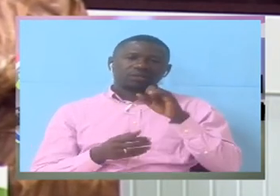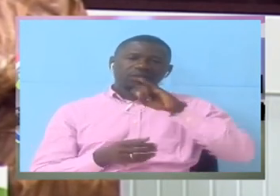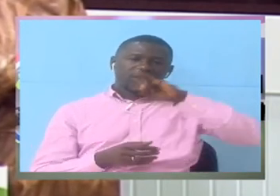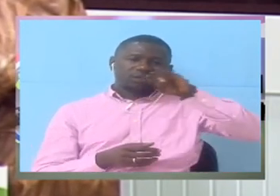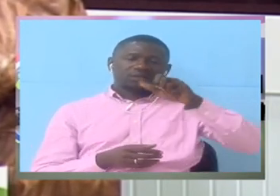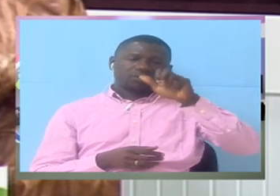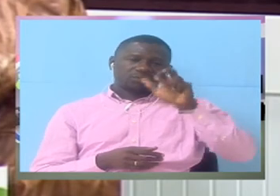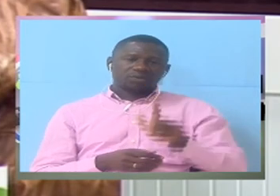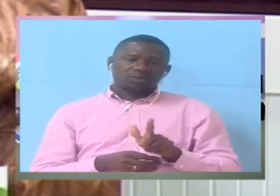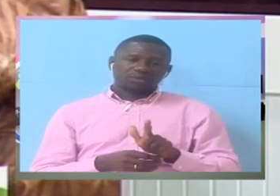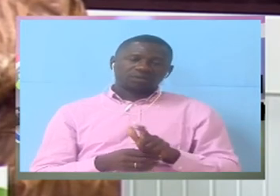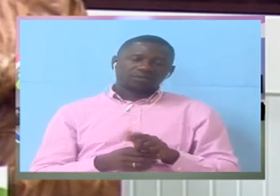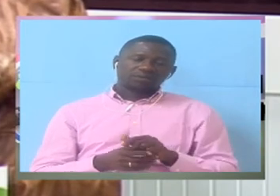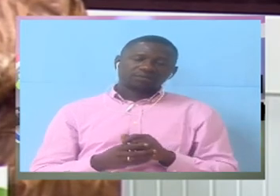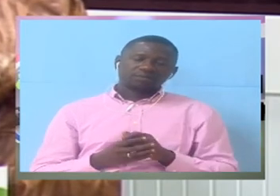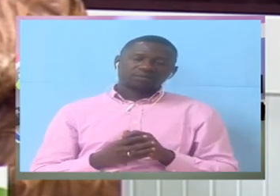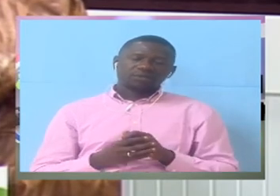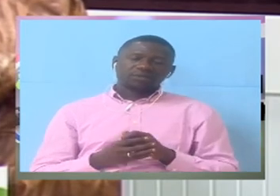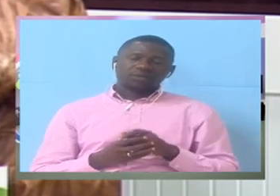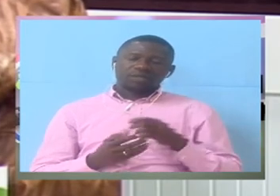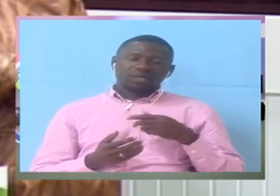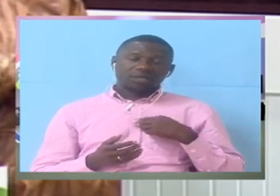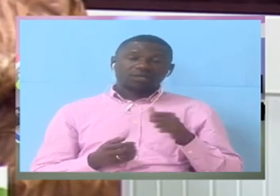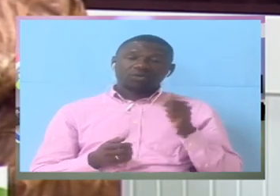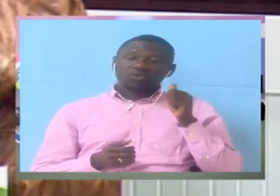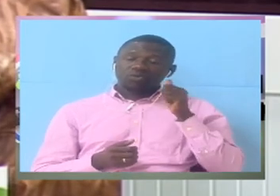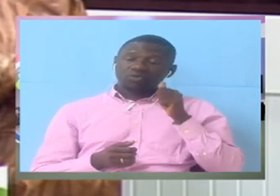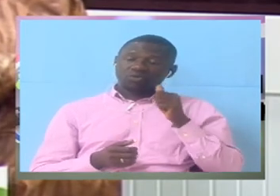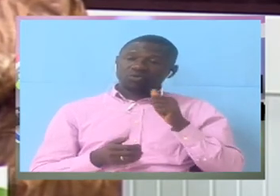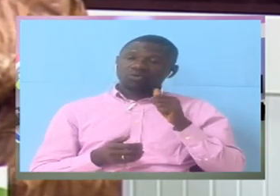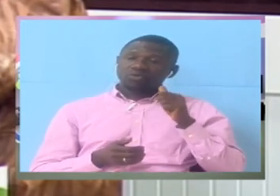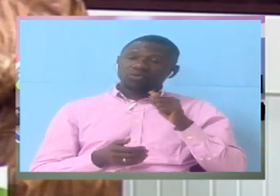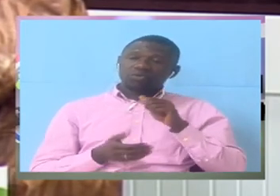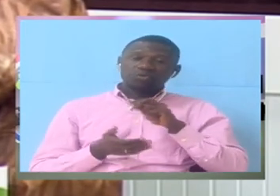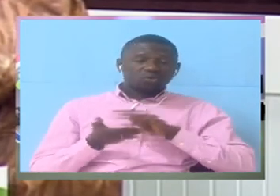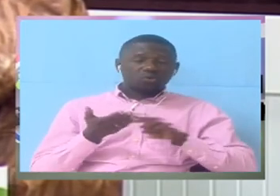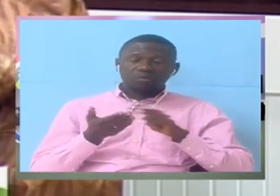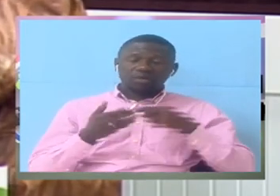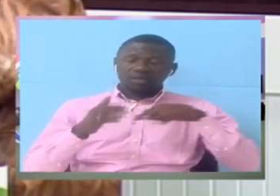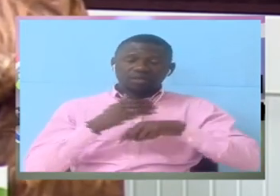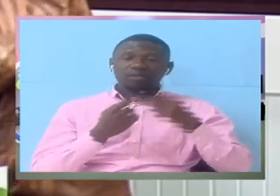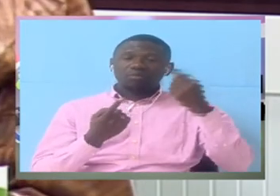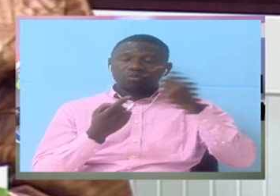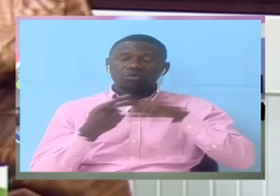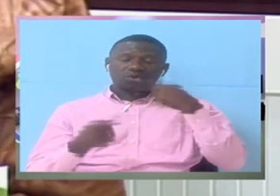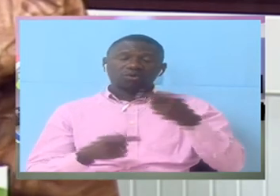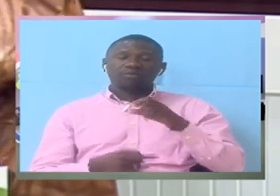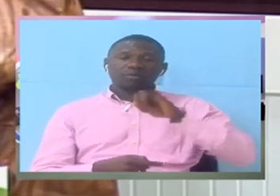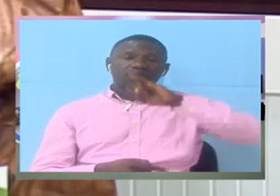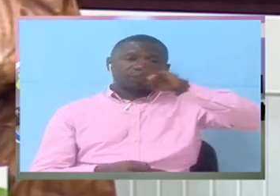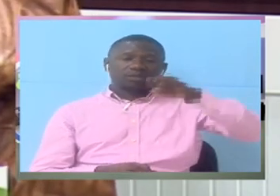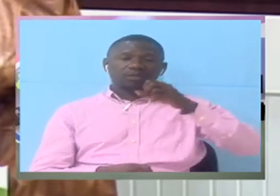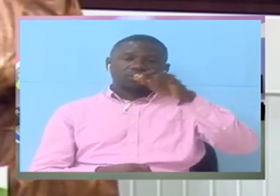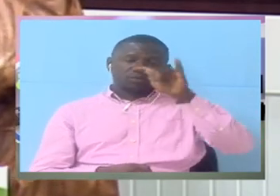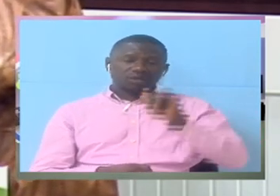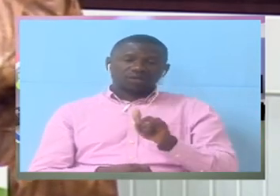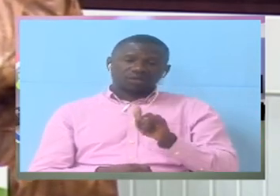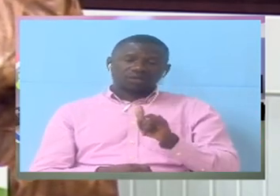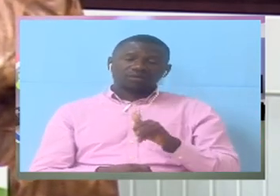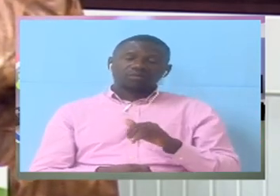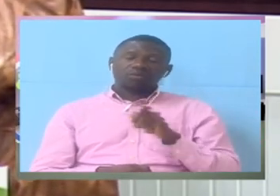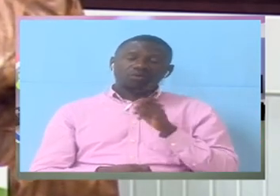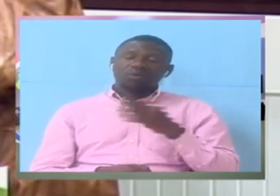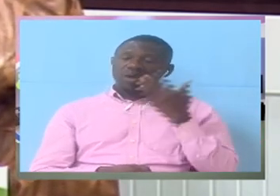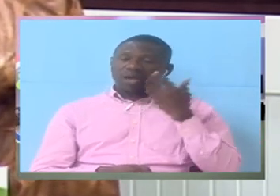January. And everybody knows that in the month of January it's usually cold in the Gambia. But when we asked